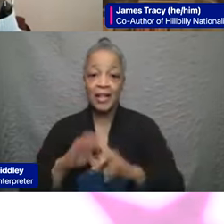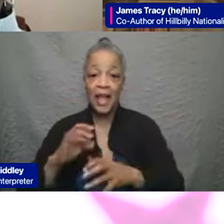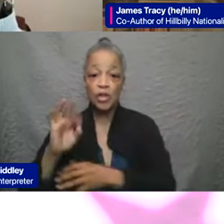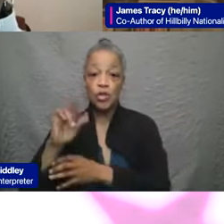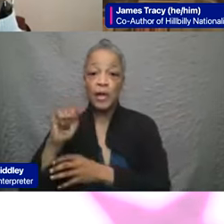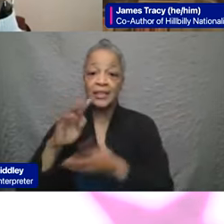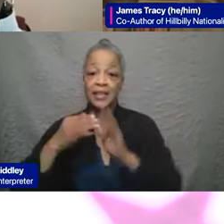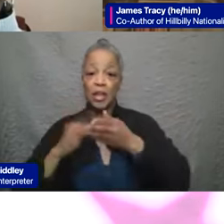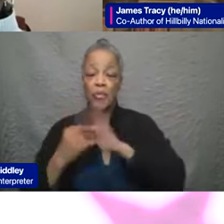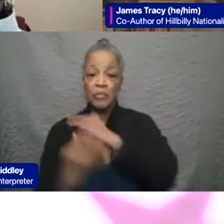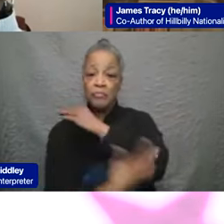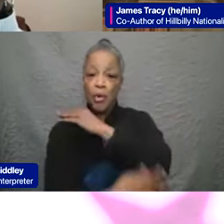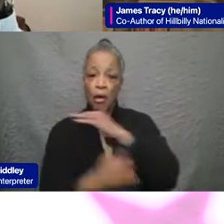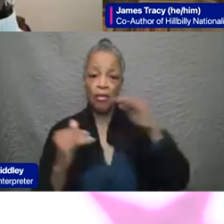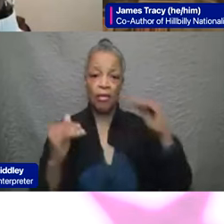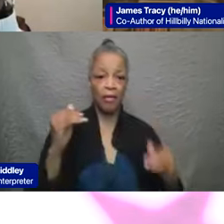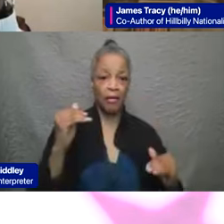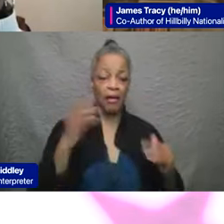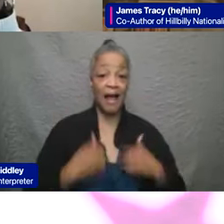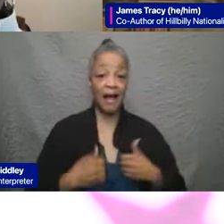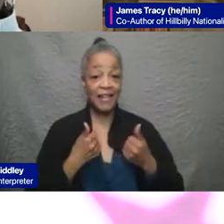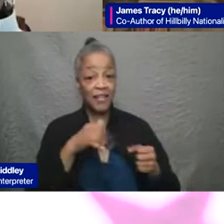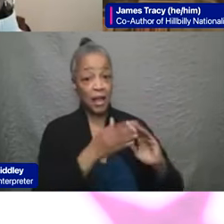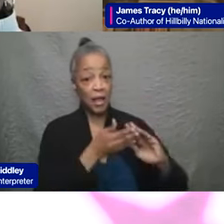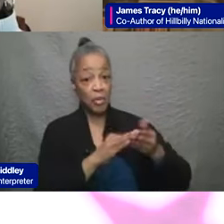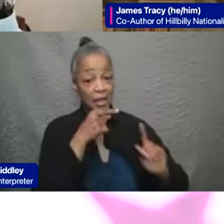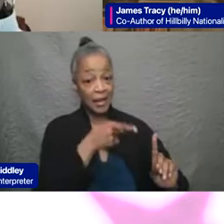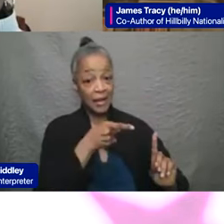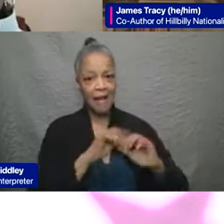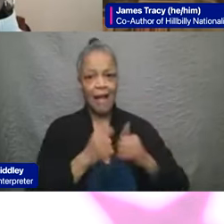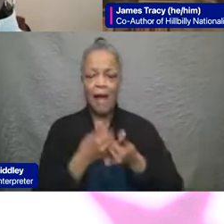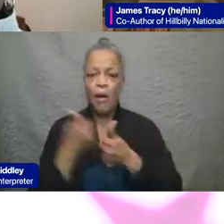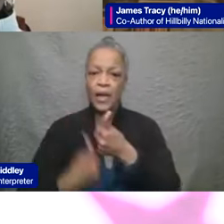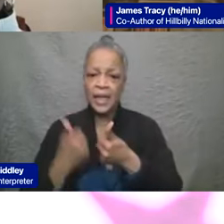poverty line. I also live in a community. My question is,